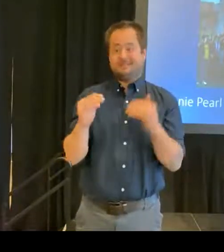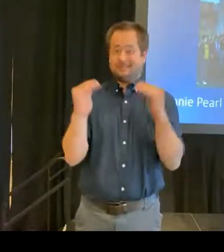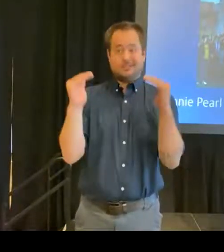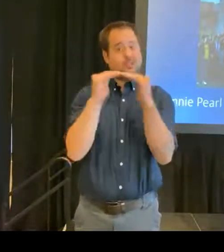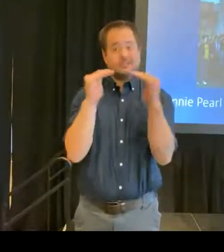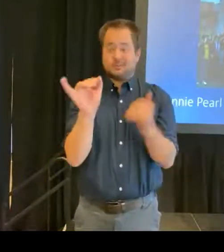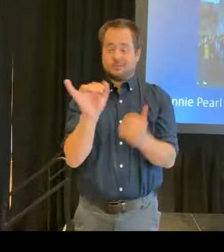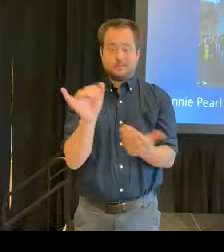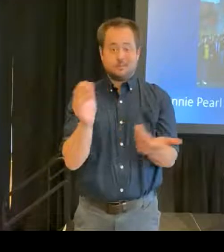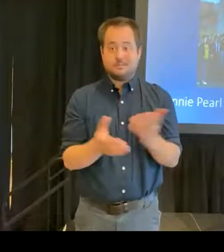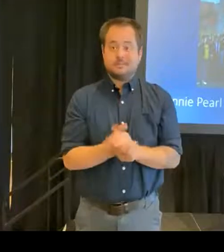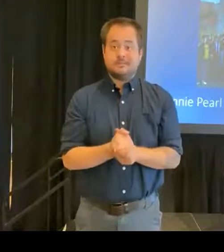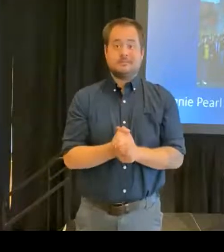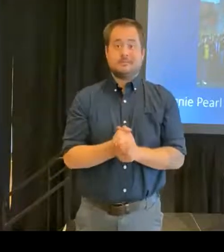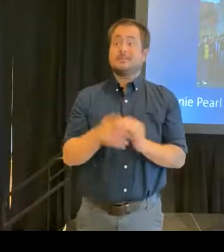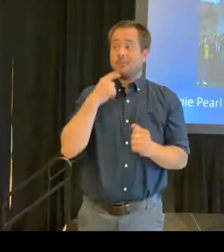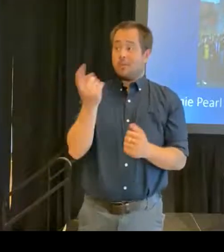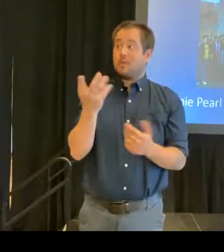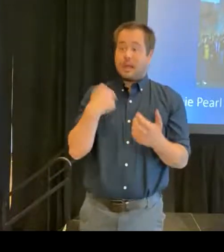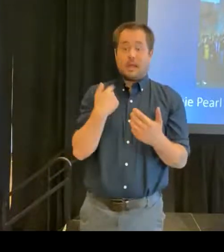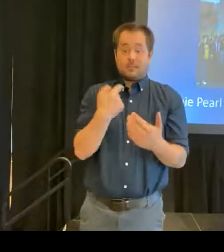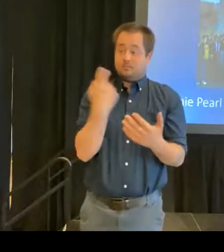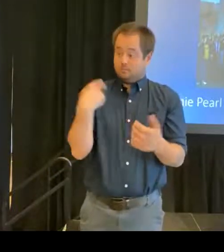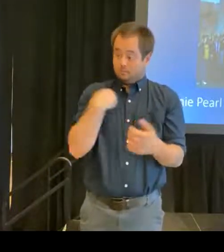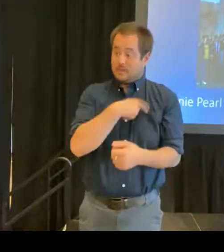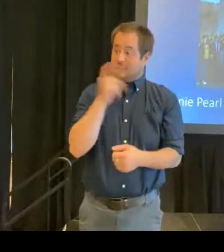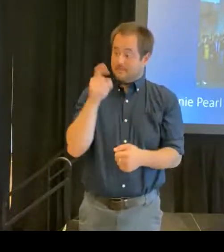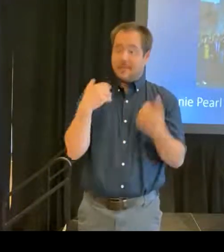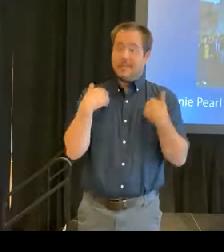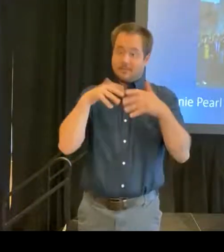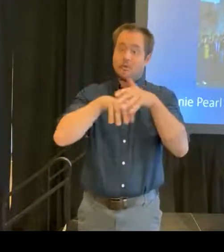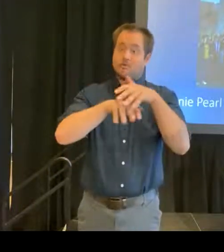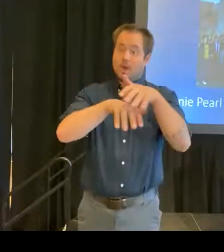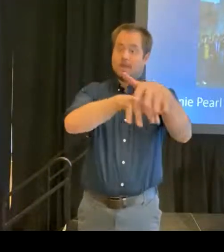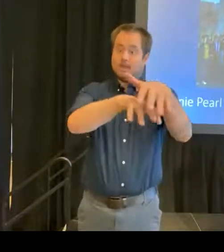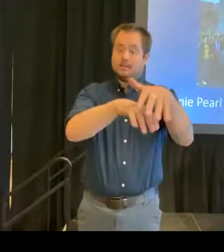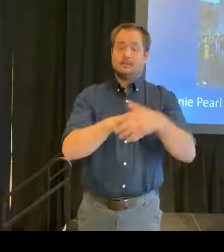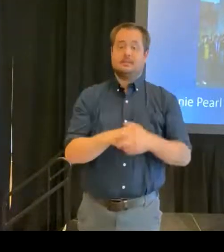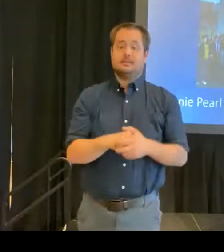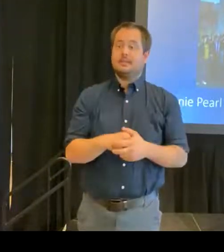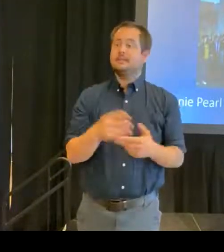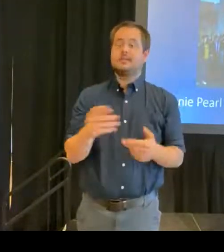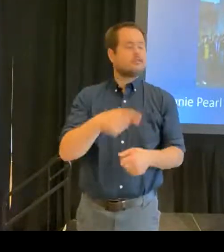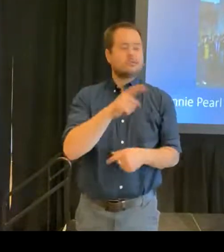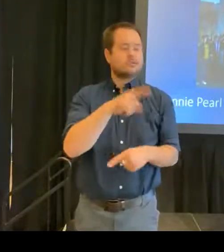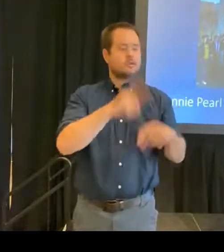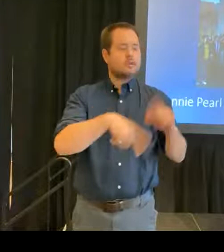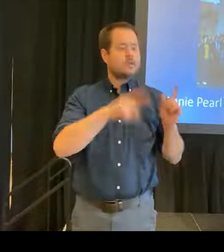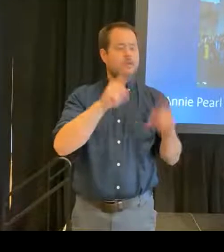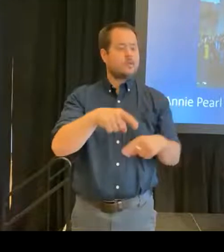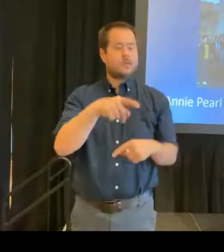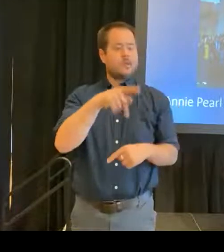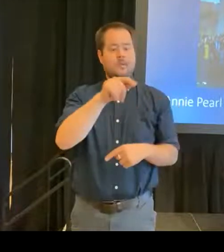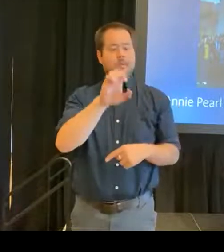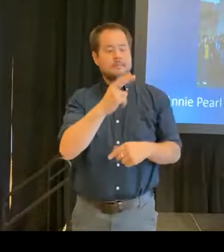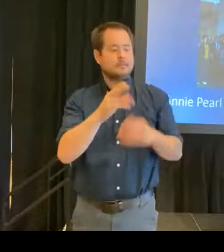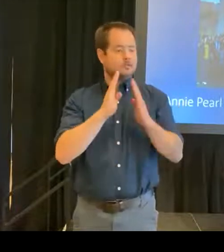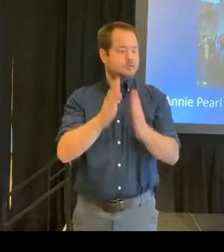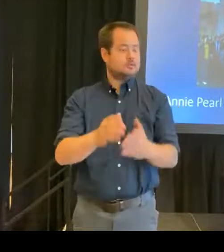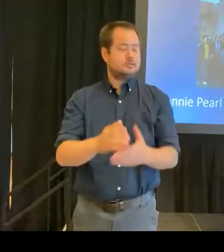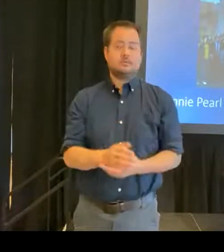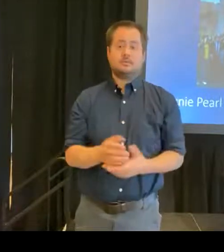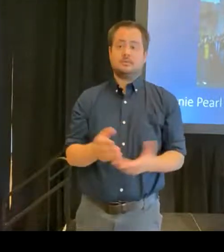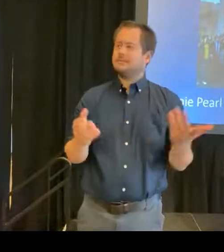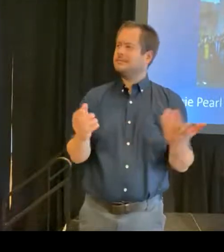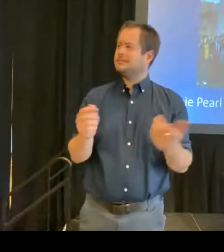I told him we wanted to have a parade. He said, well, y'all can't go down Peachtree. I said, but